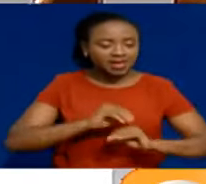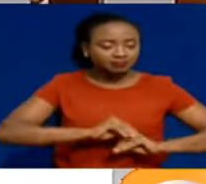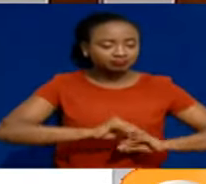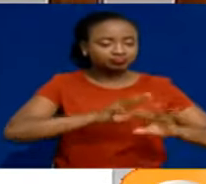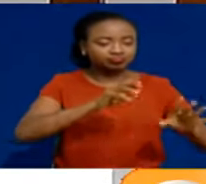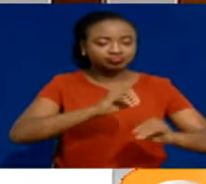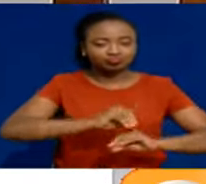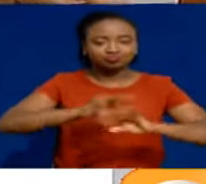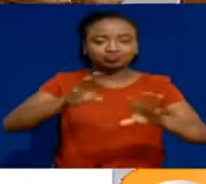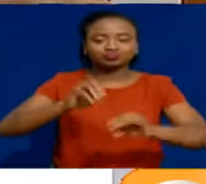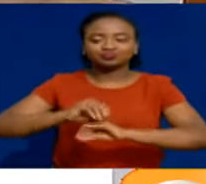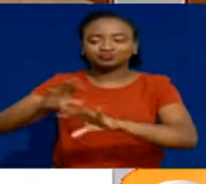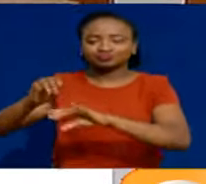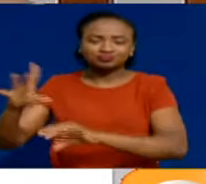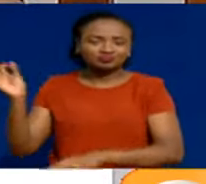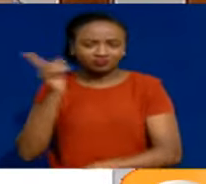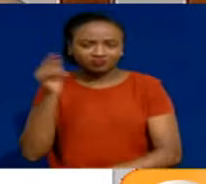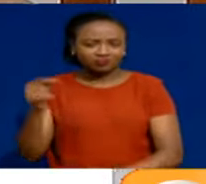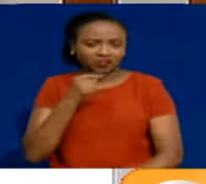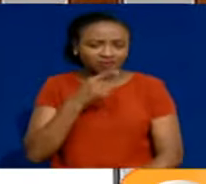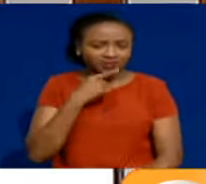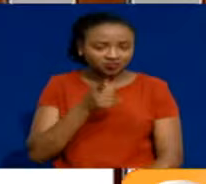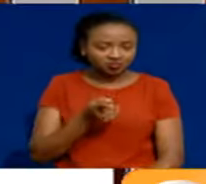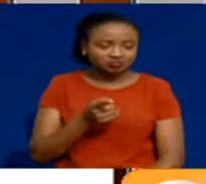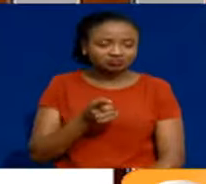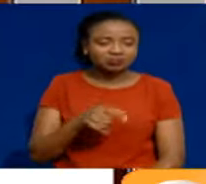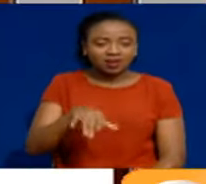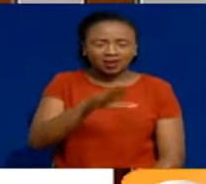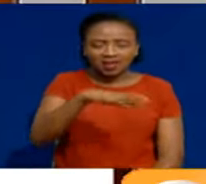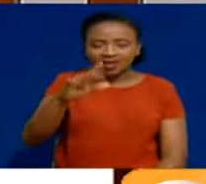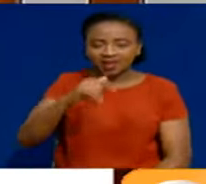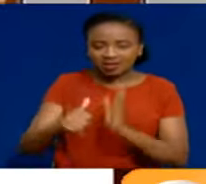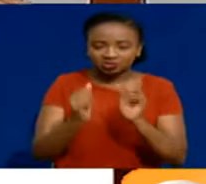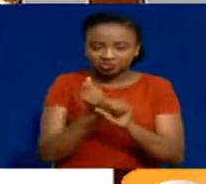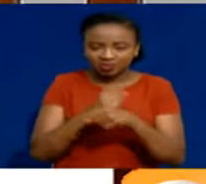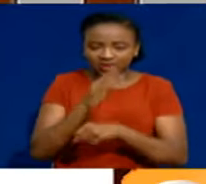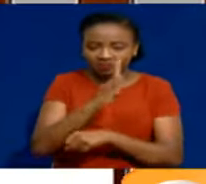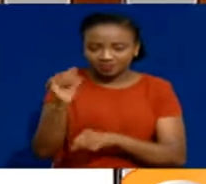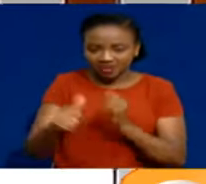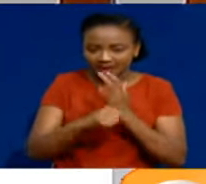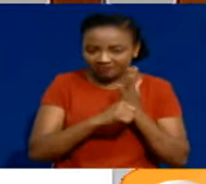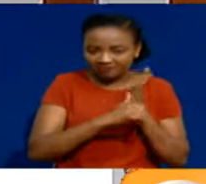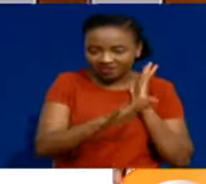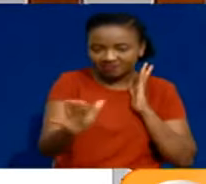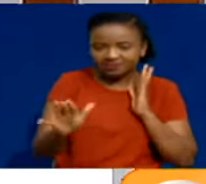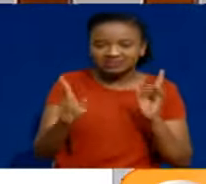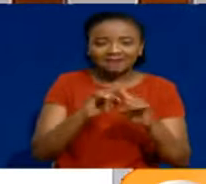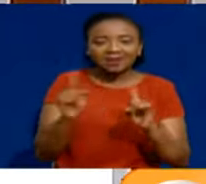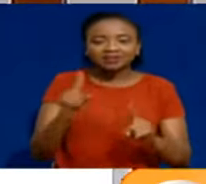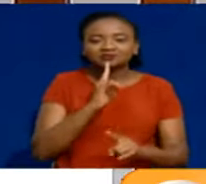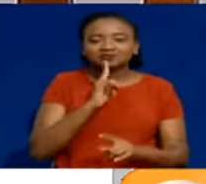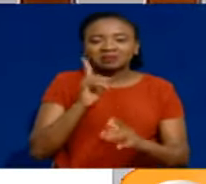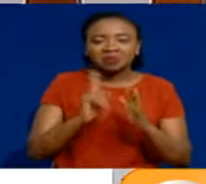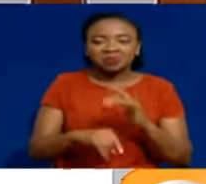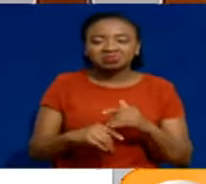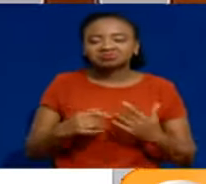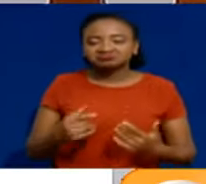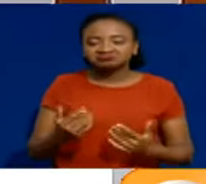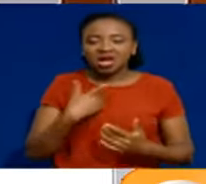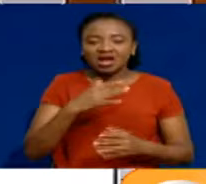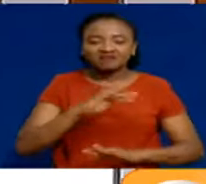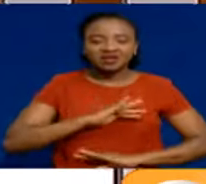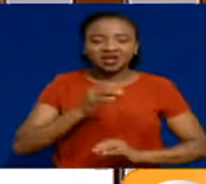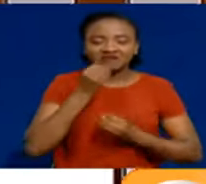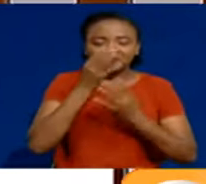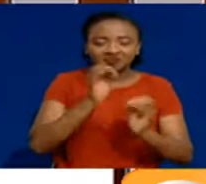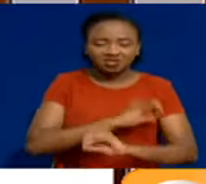everywhere. Narok, where we had gone, popularizing BB. So you cannot say because it was not, there was not enough information,